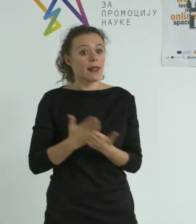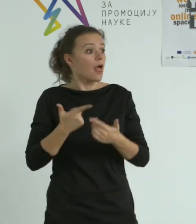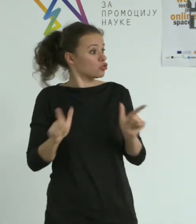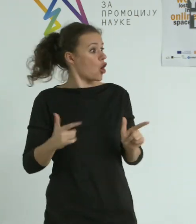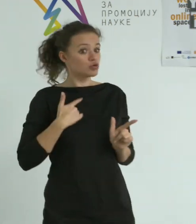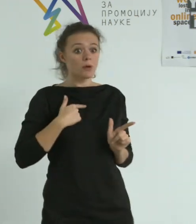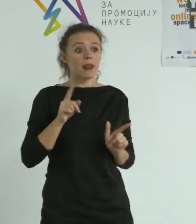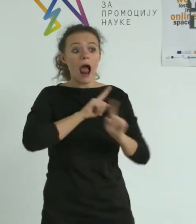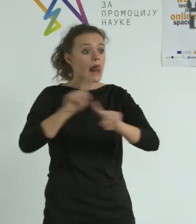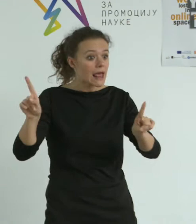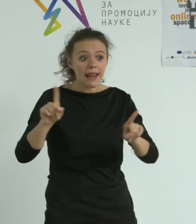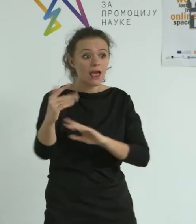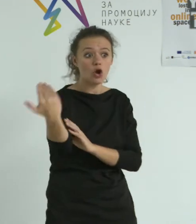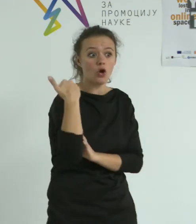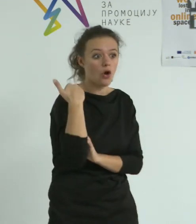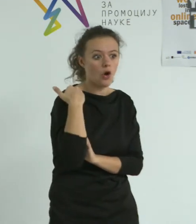talk to them on Skype.